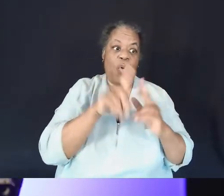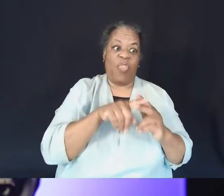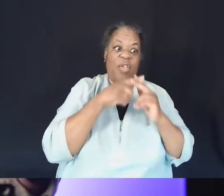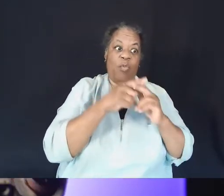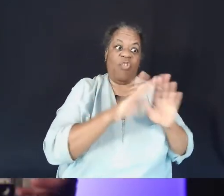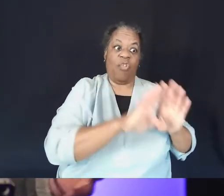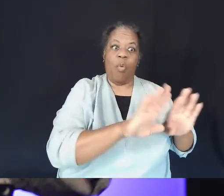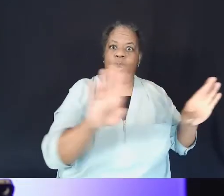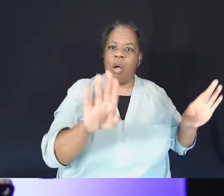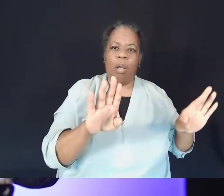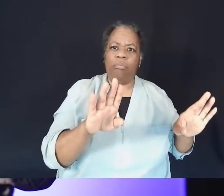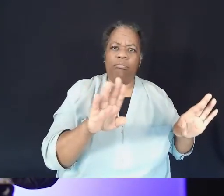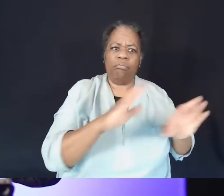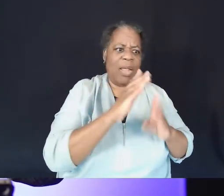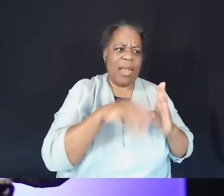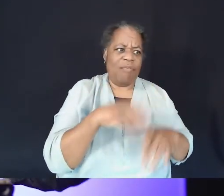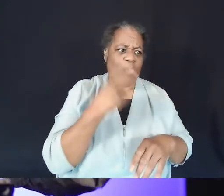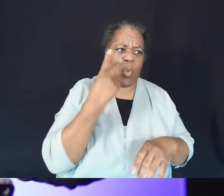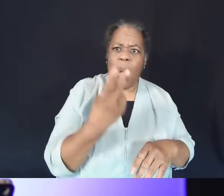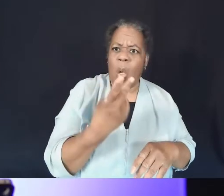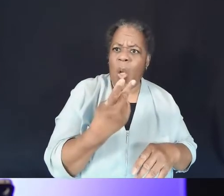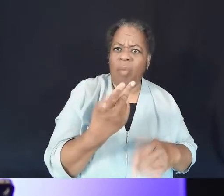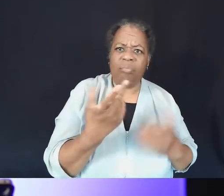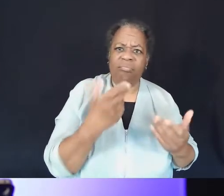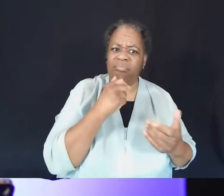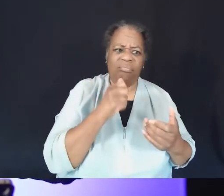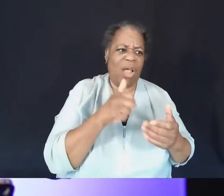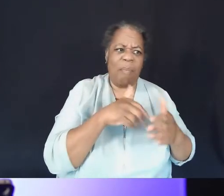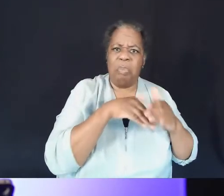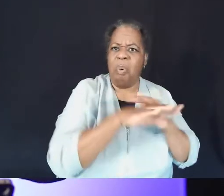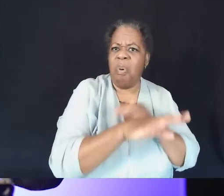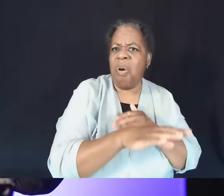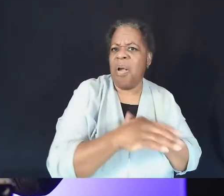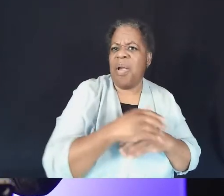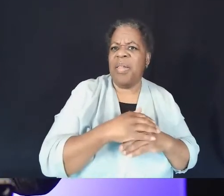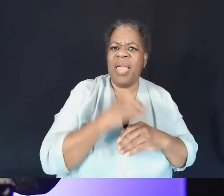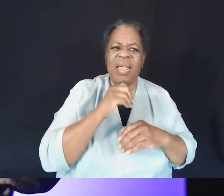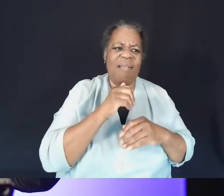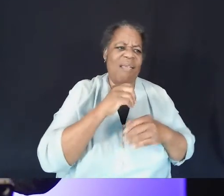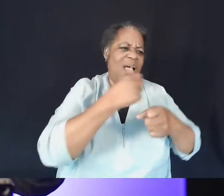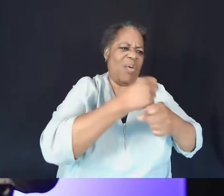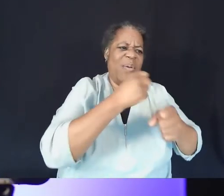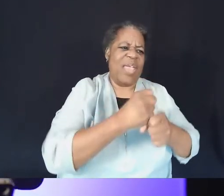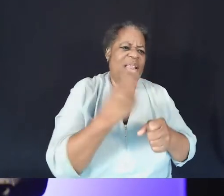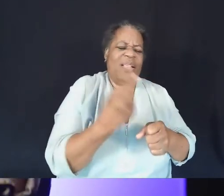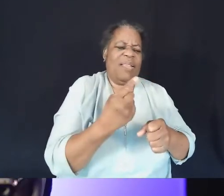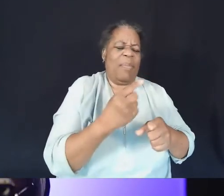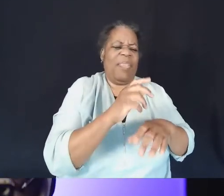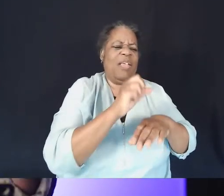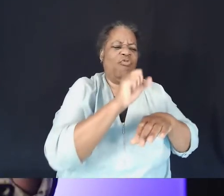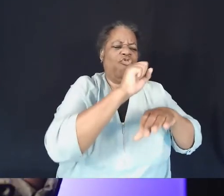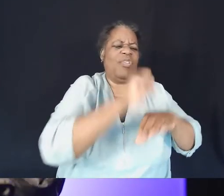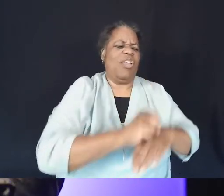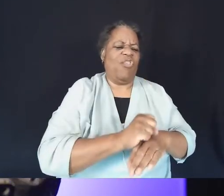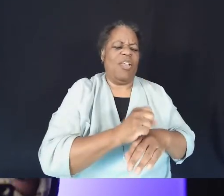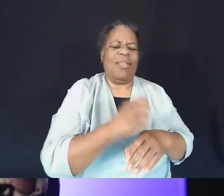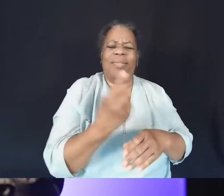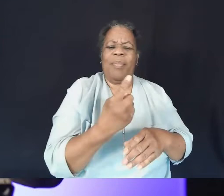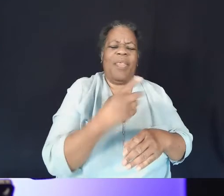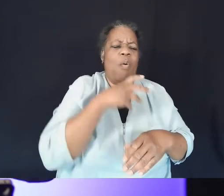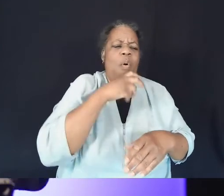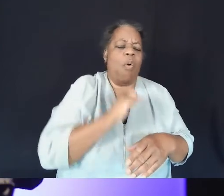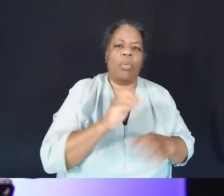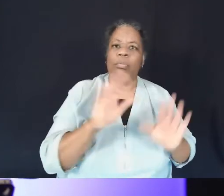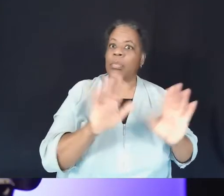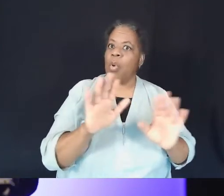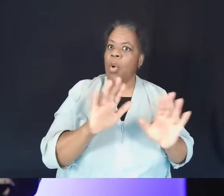so he was not bound in recreating something old or something out of tradition. Instead, he and his people got to rebuild what